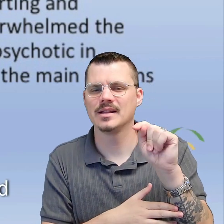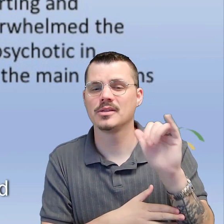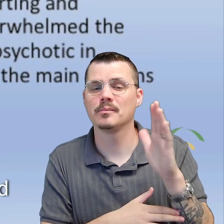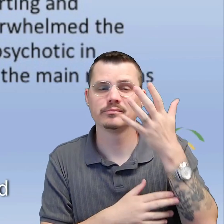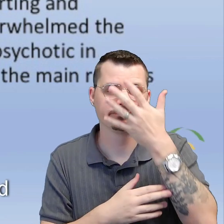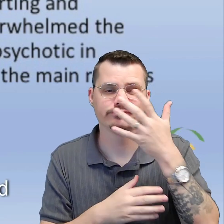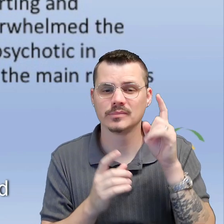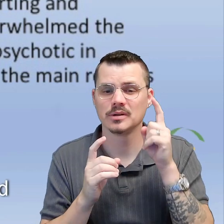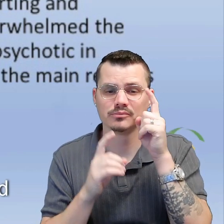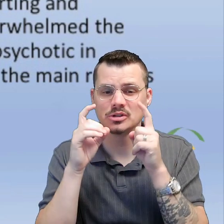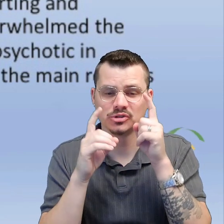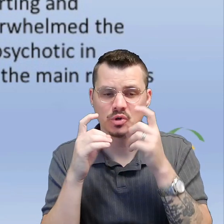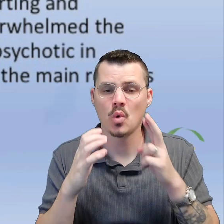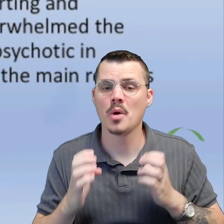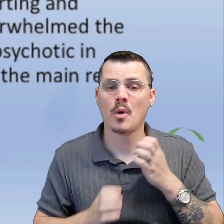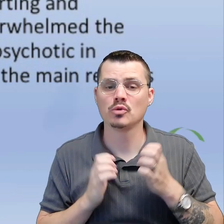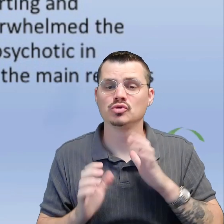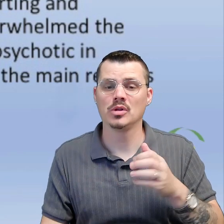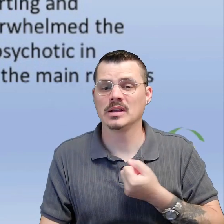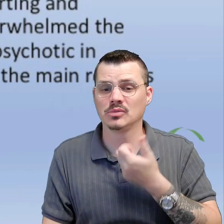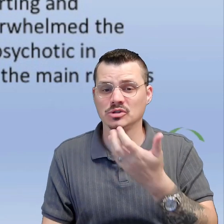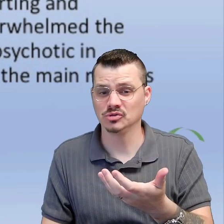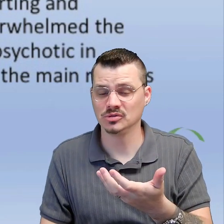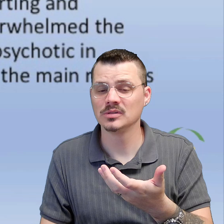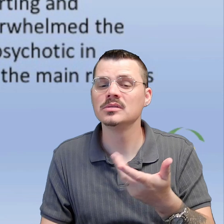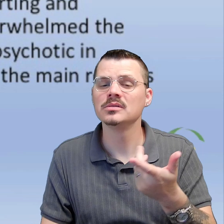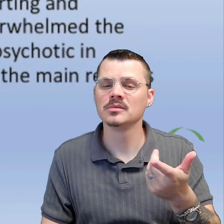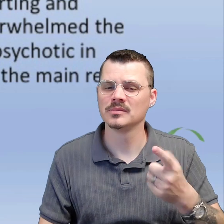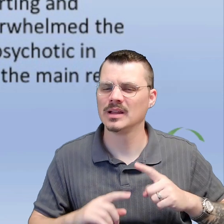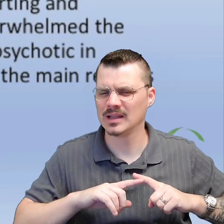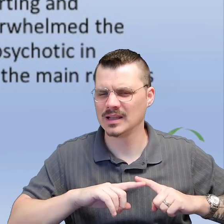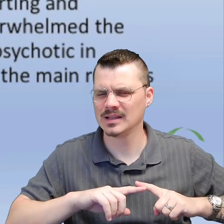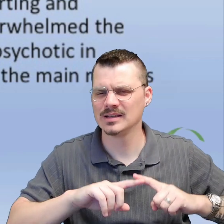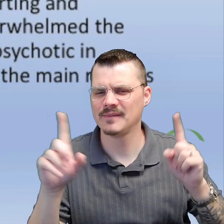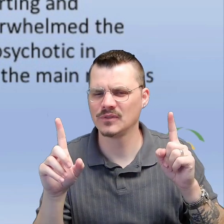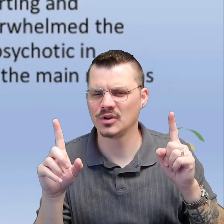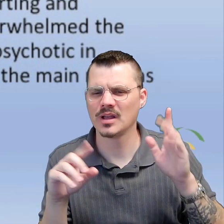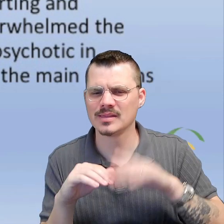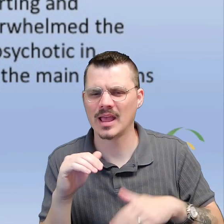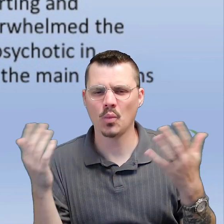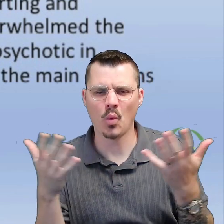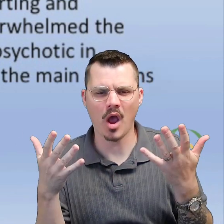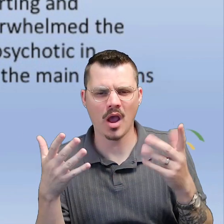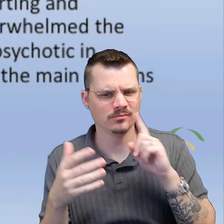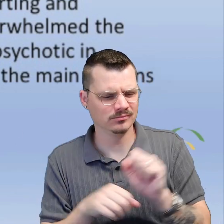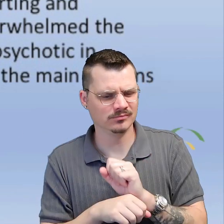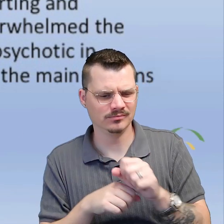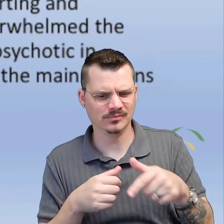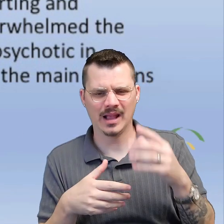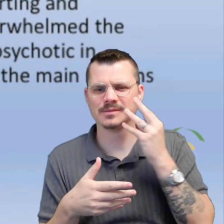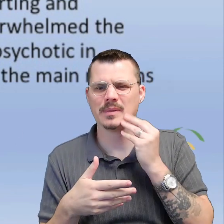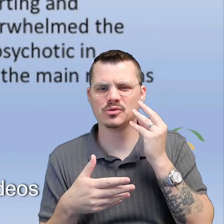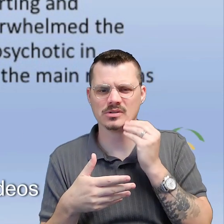person's facial expressions and emotional expressions, may be quite different than the content of what